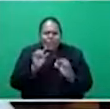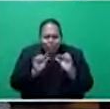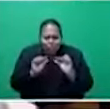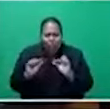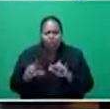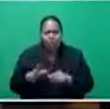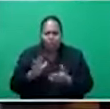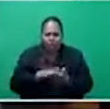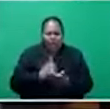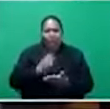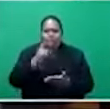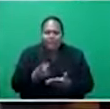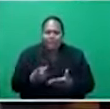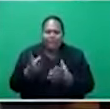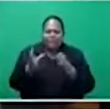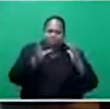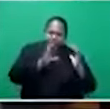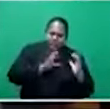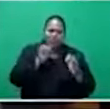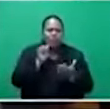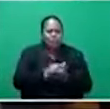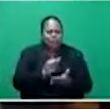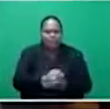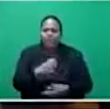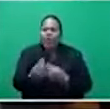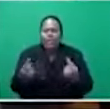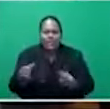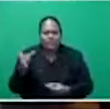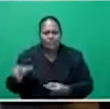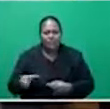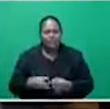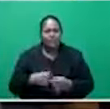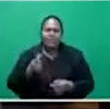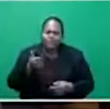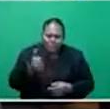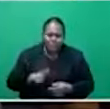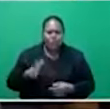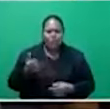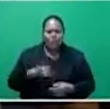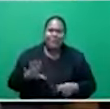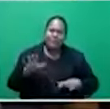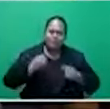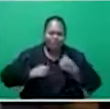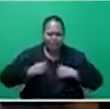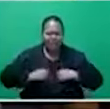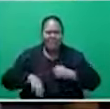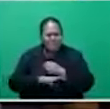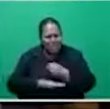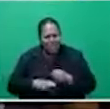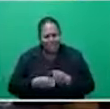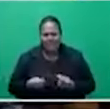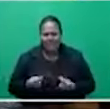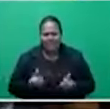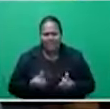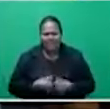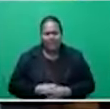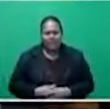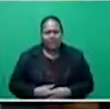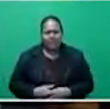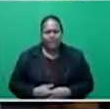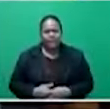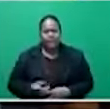huge burden on the disposable income of individuals. Very basic, sir. Mr. Speaker, sir, we'd like